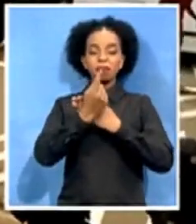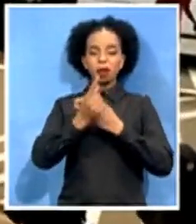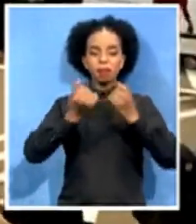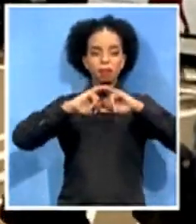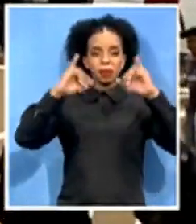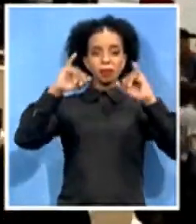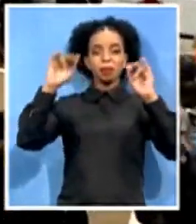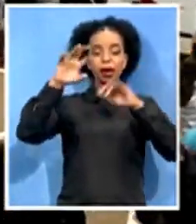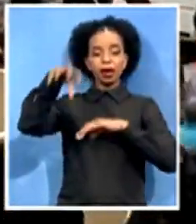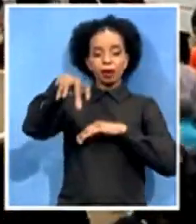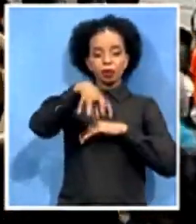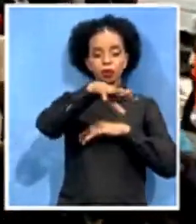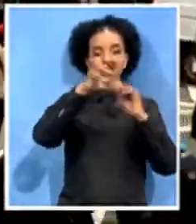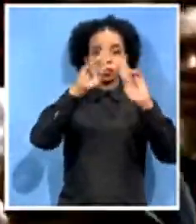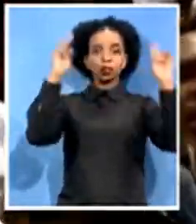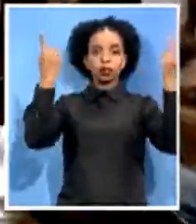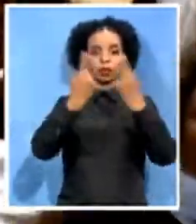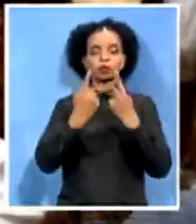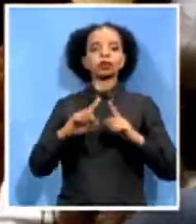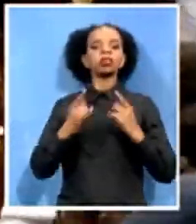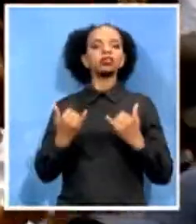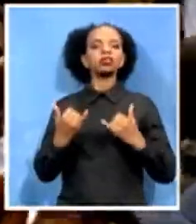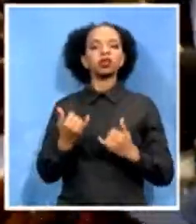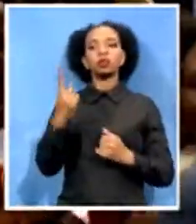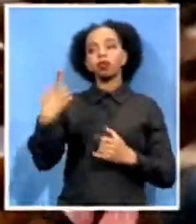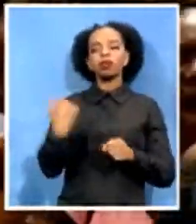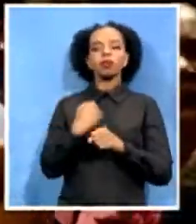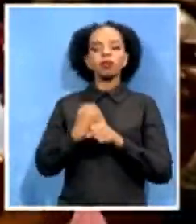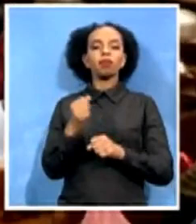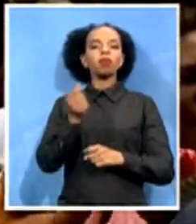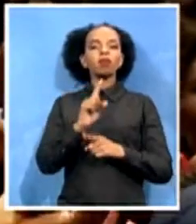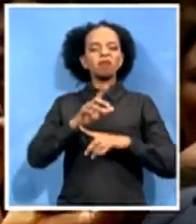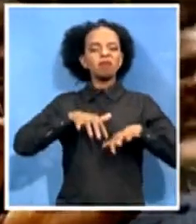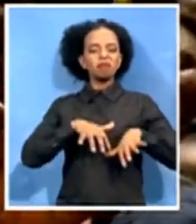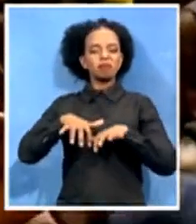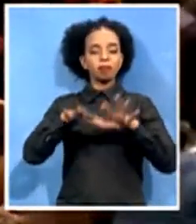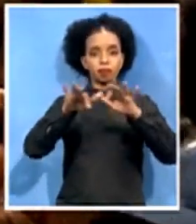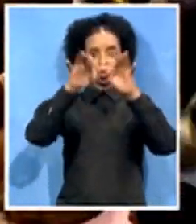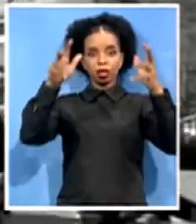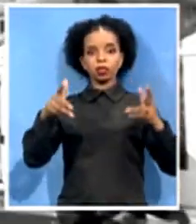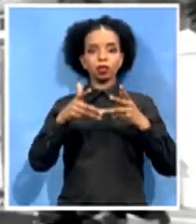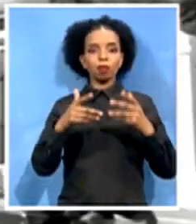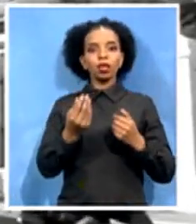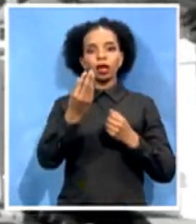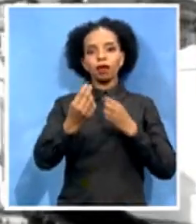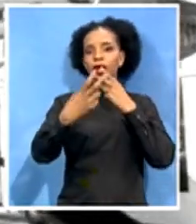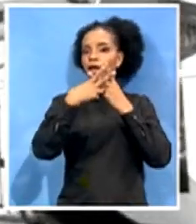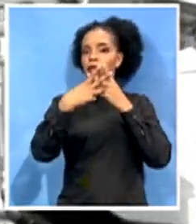The protests made headlines around the world and were chronicled with hashtags like #FeesMustFall and